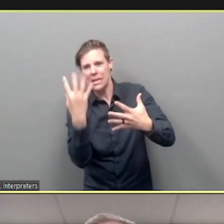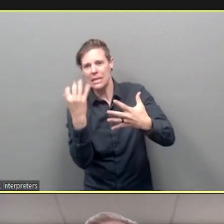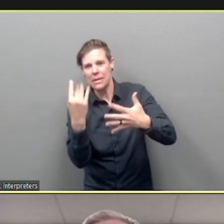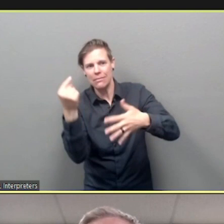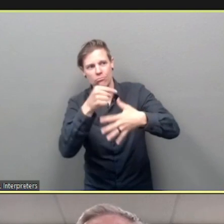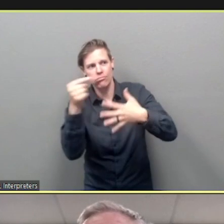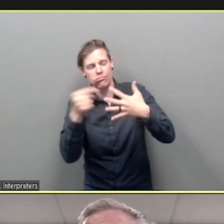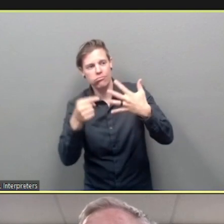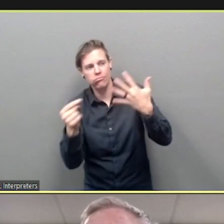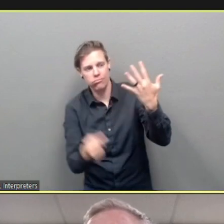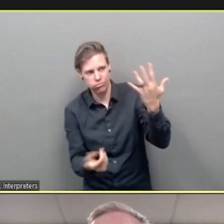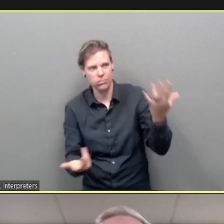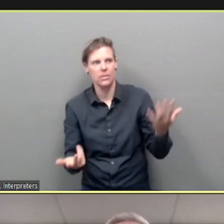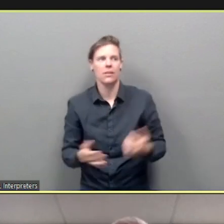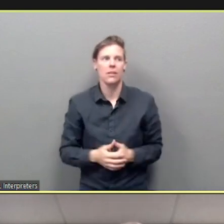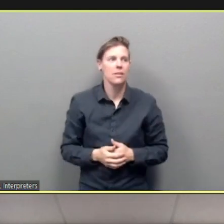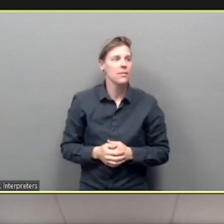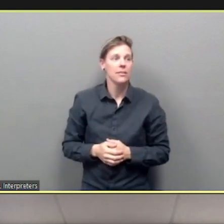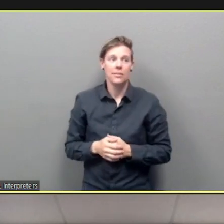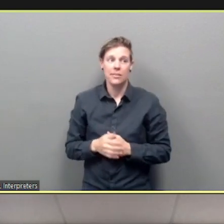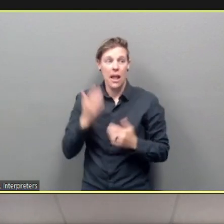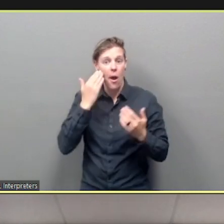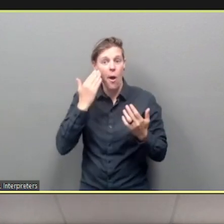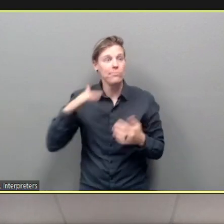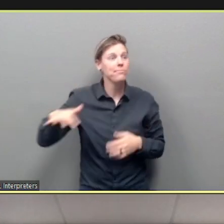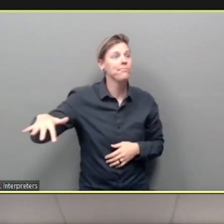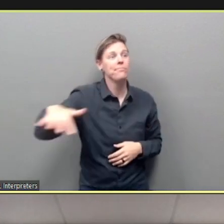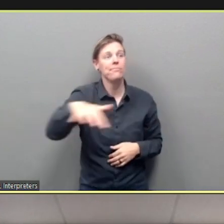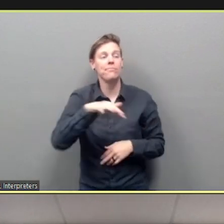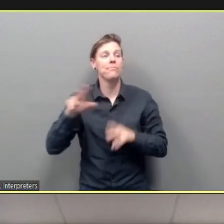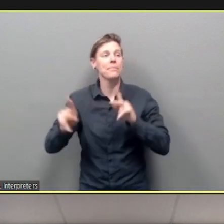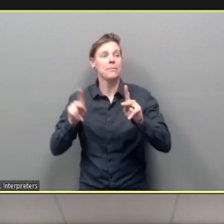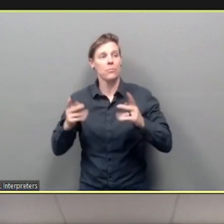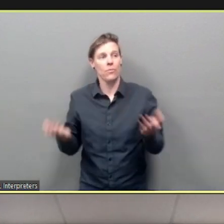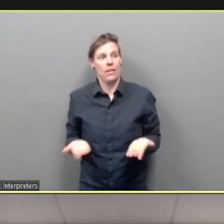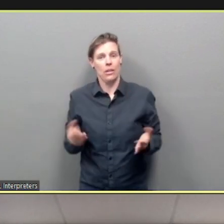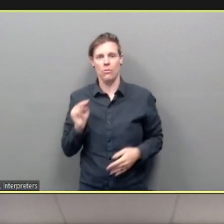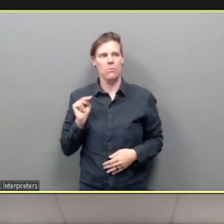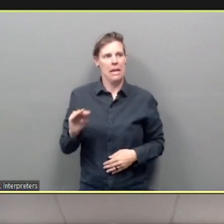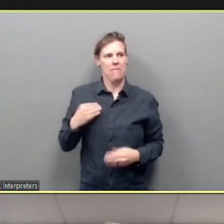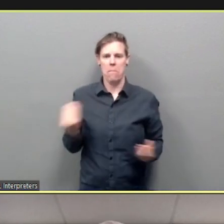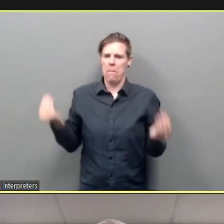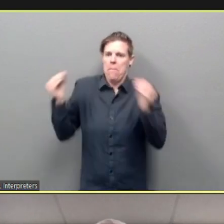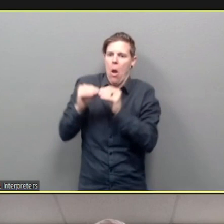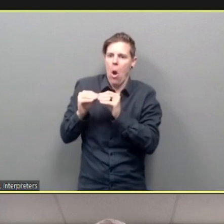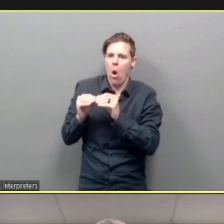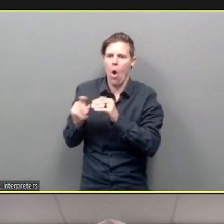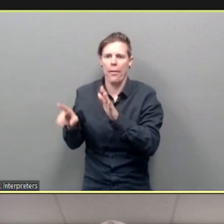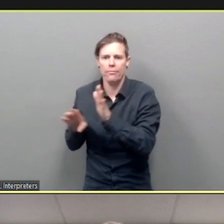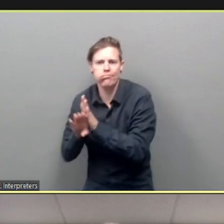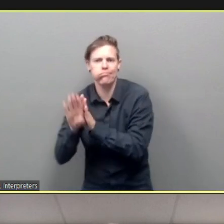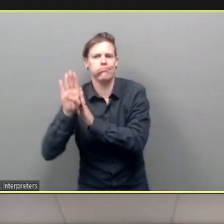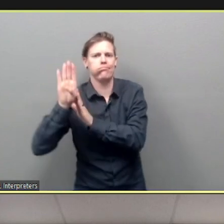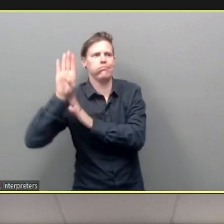and people do say this too, you know, New Mexico has more cases than Colorado, although that probably isn't